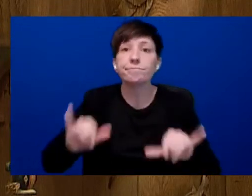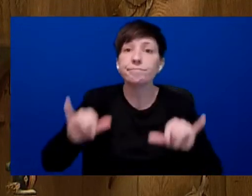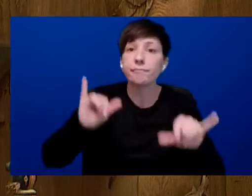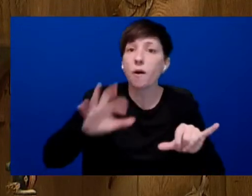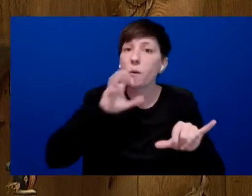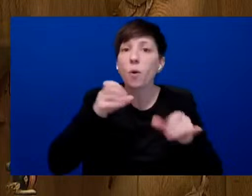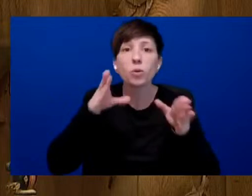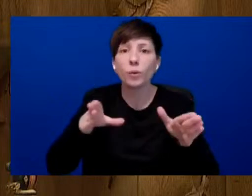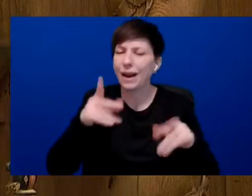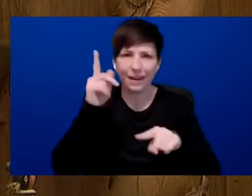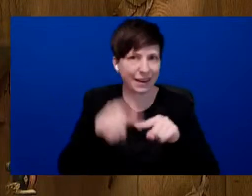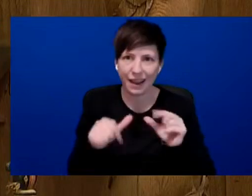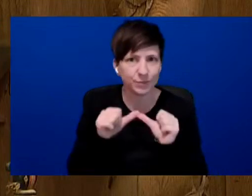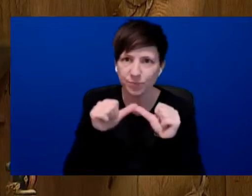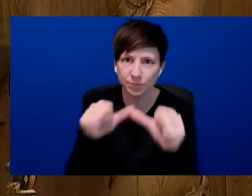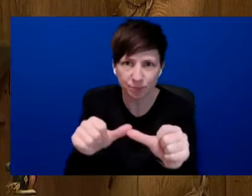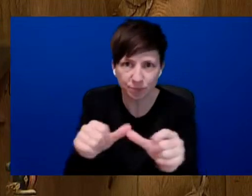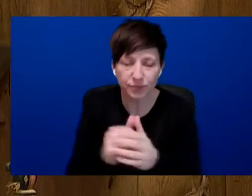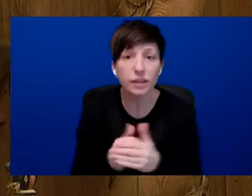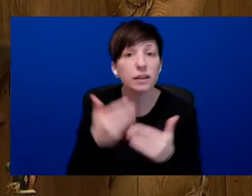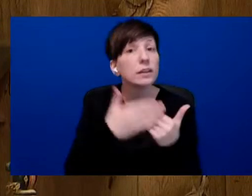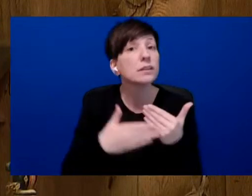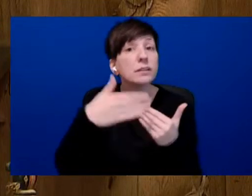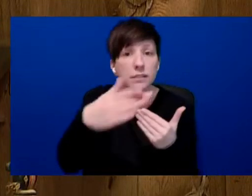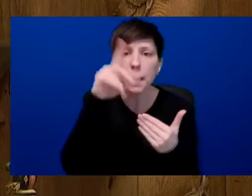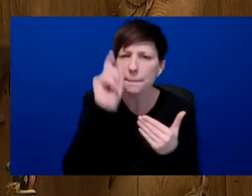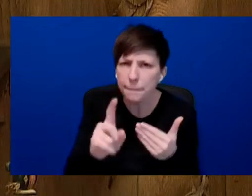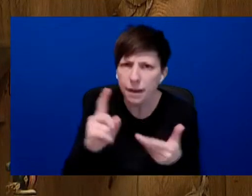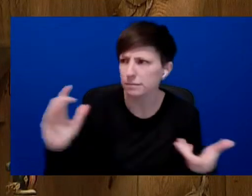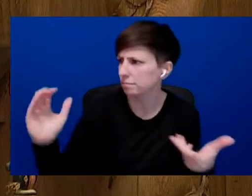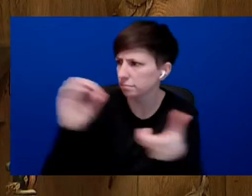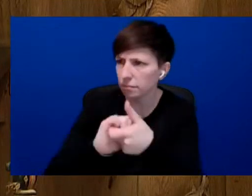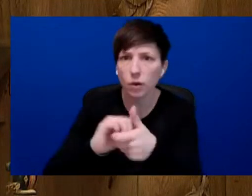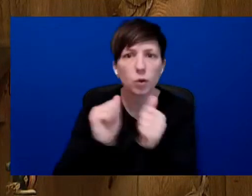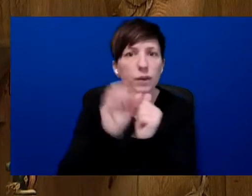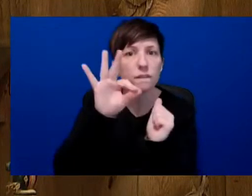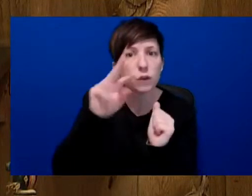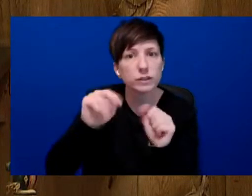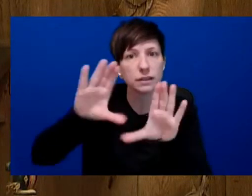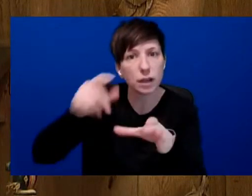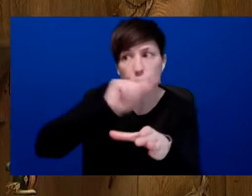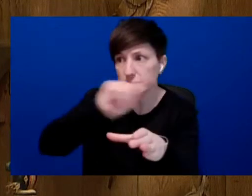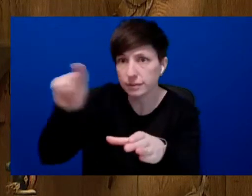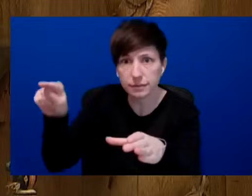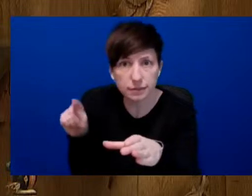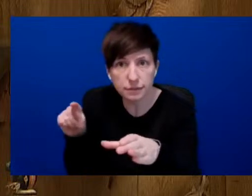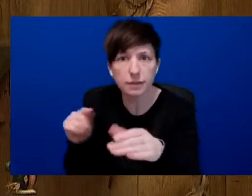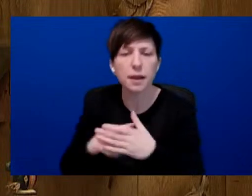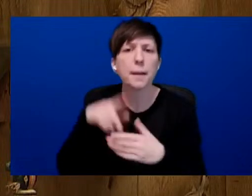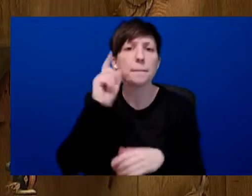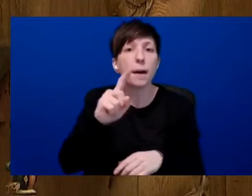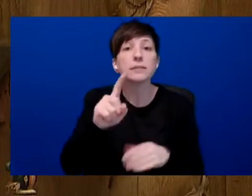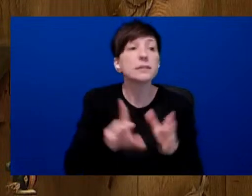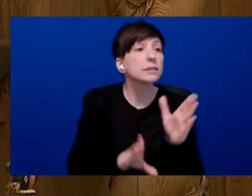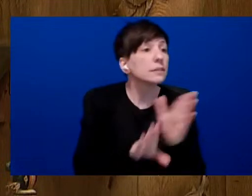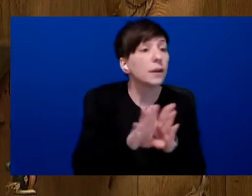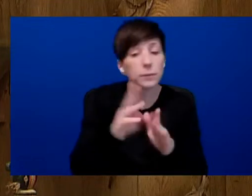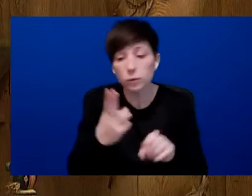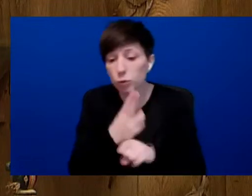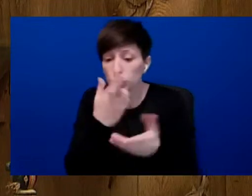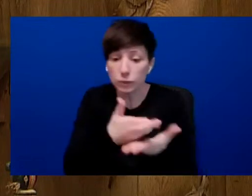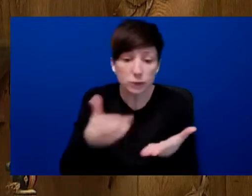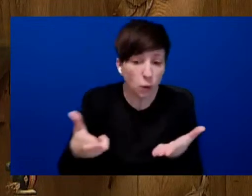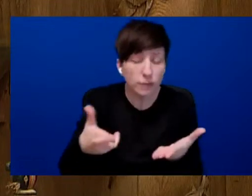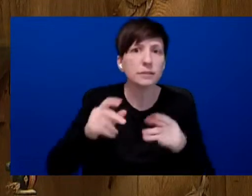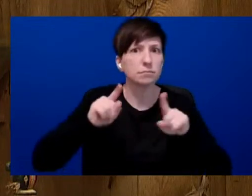in partnership with First Nations and in sustainable development, whether it's forestry, mining, or energy.